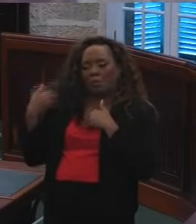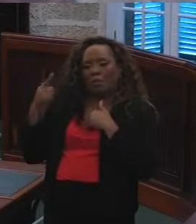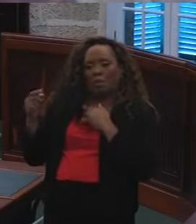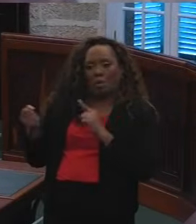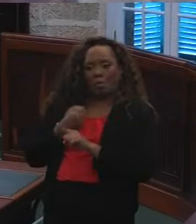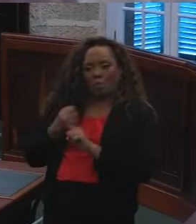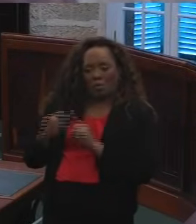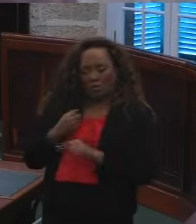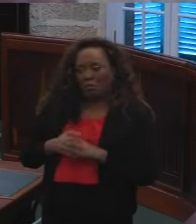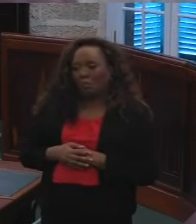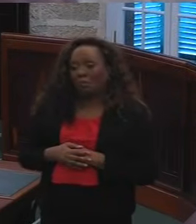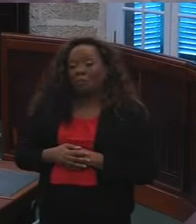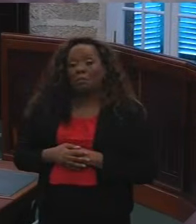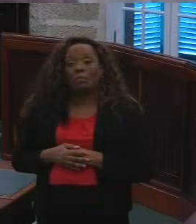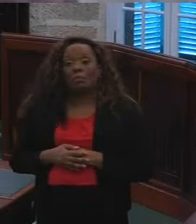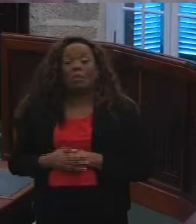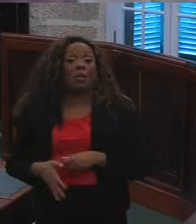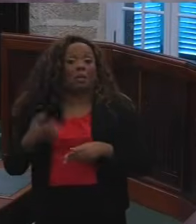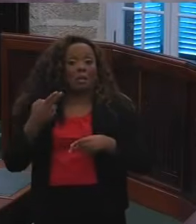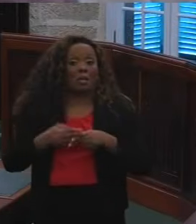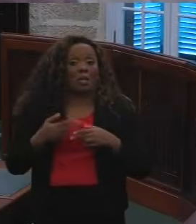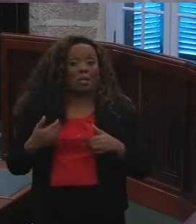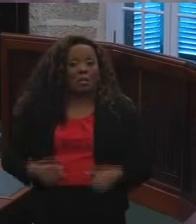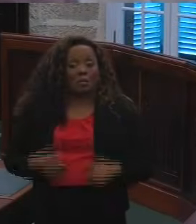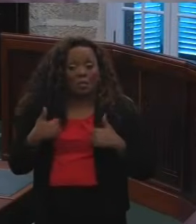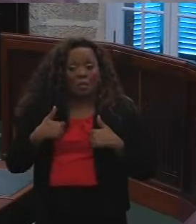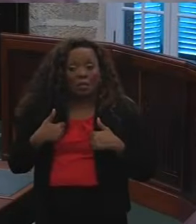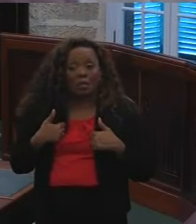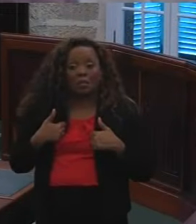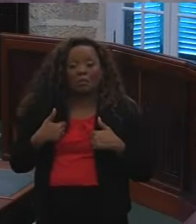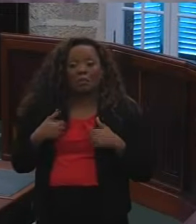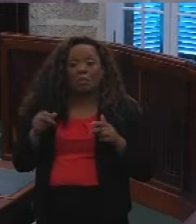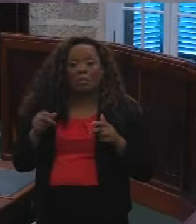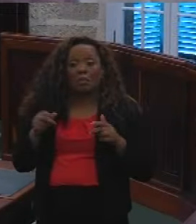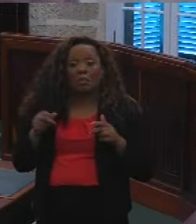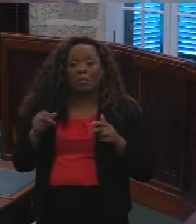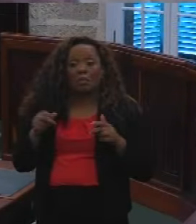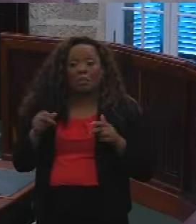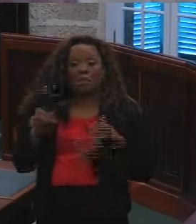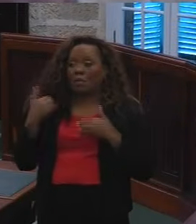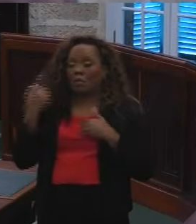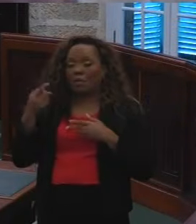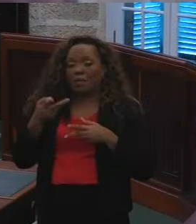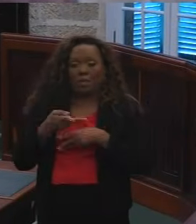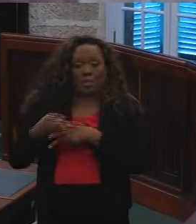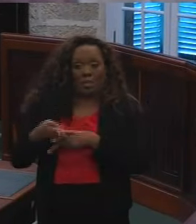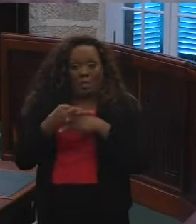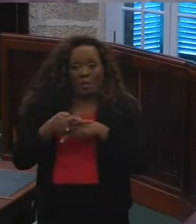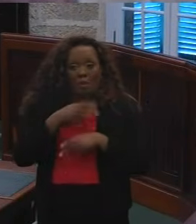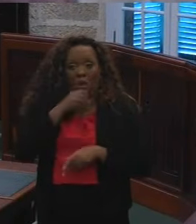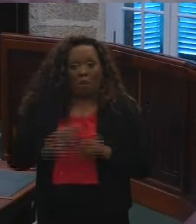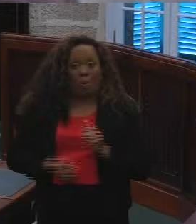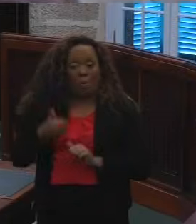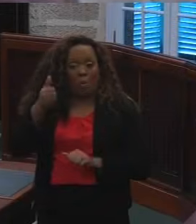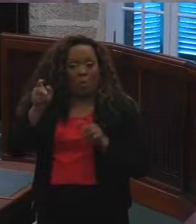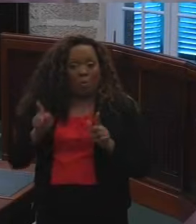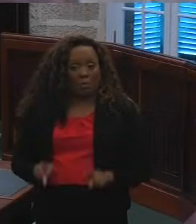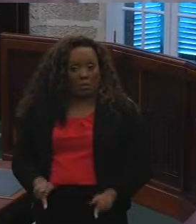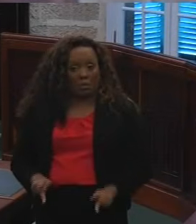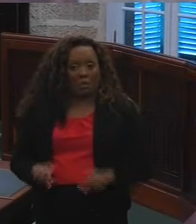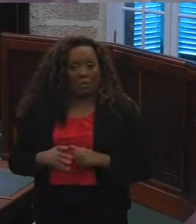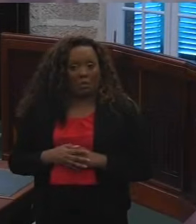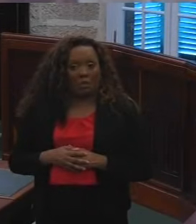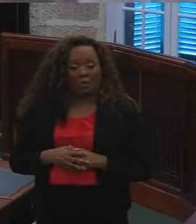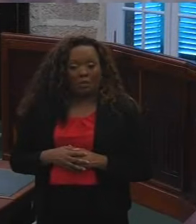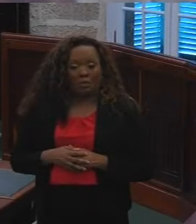the name, address, and telephone number of the caregiver, relative of the older person in need of